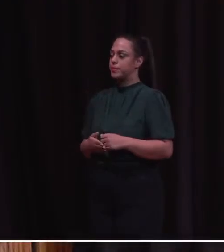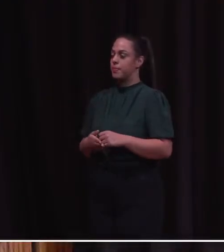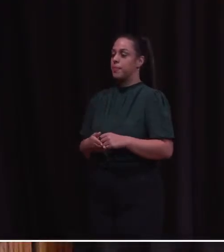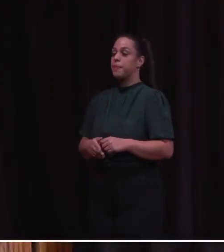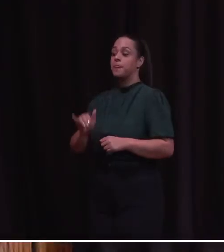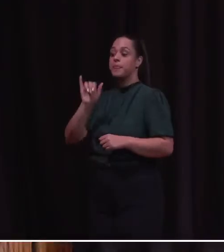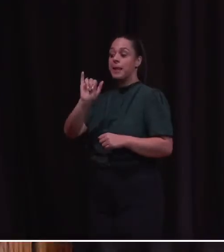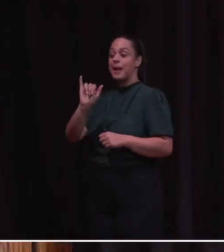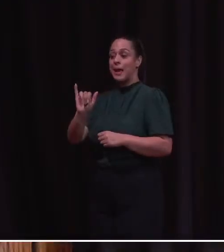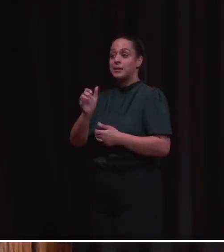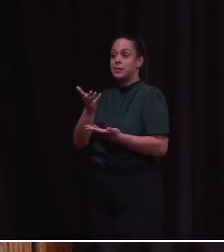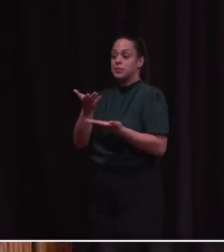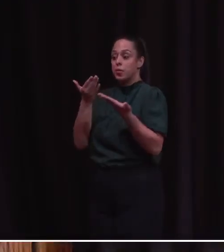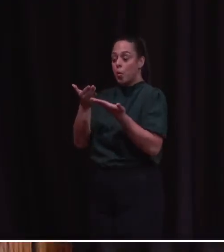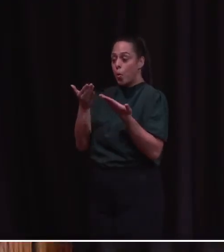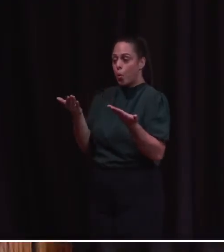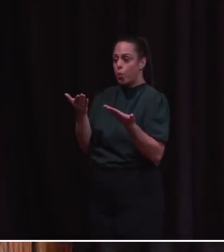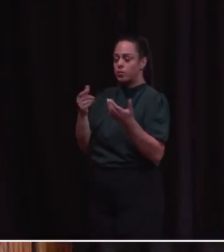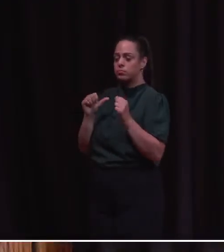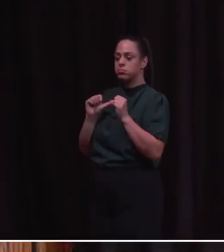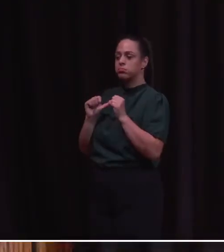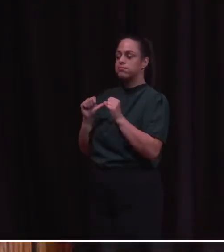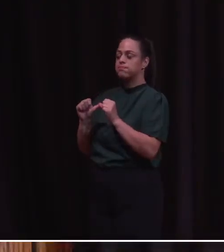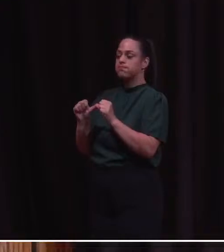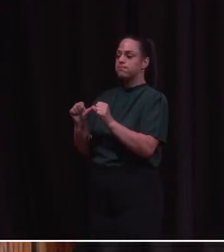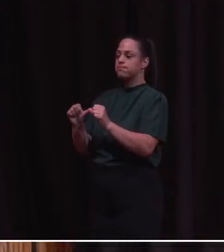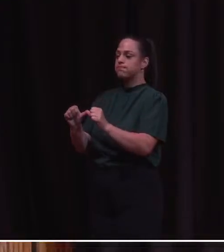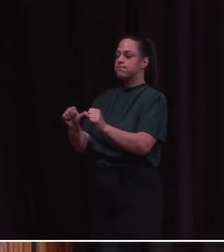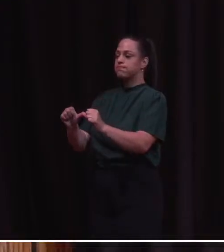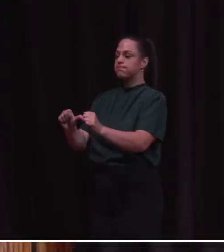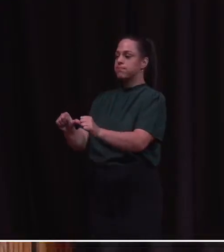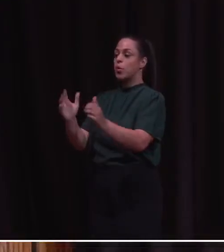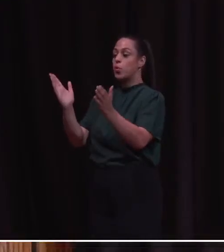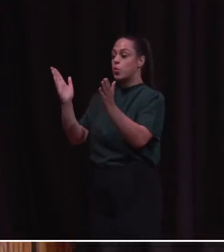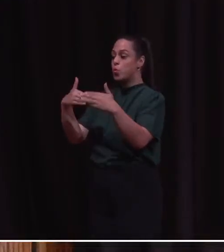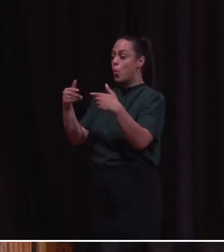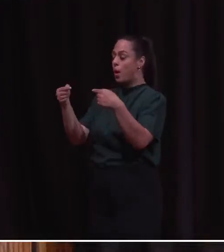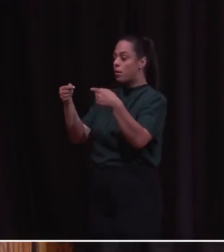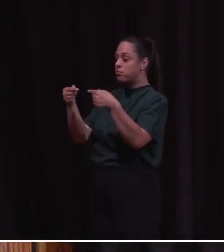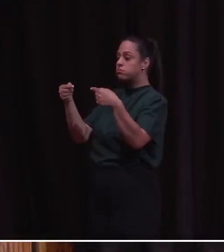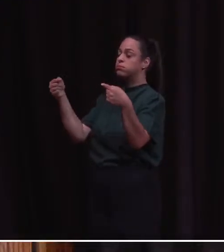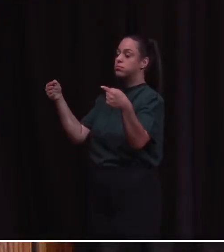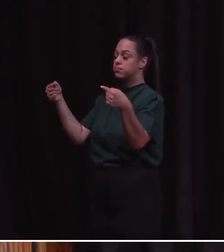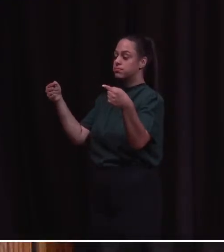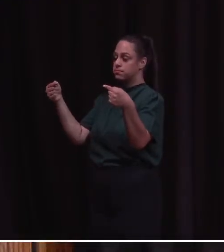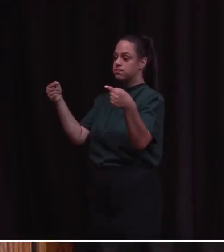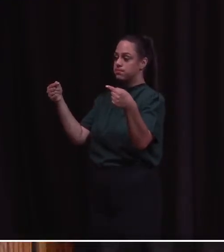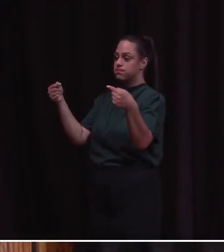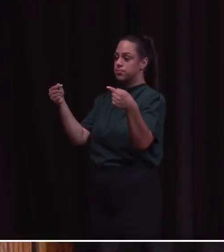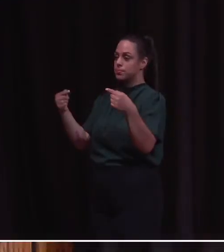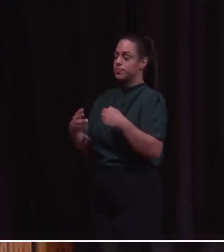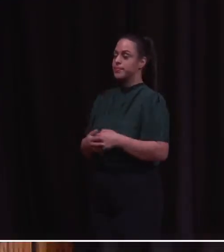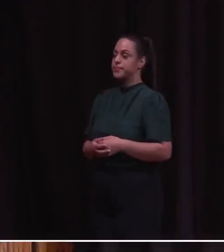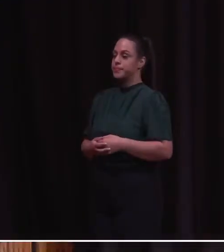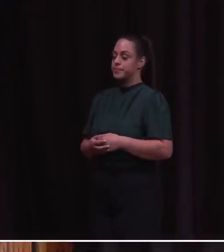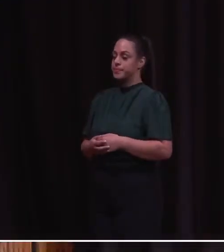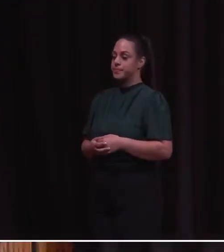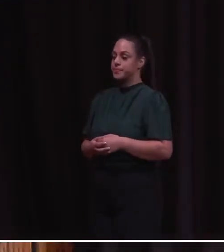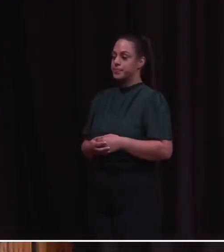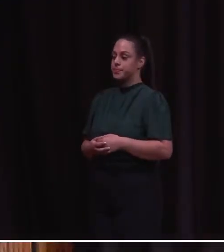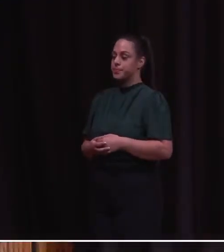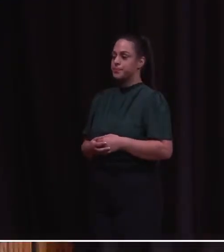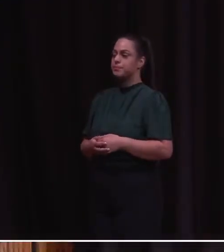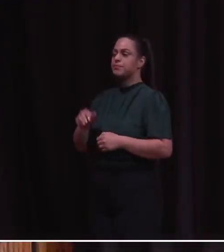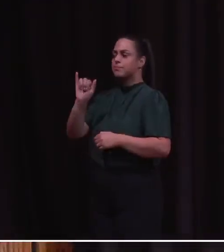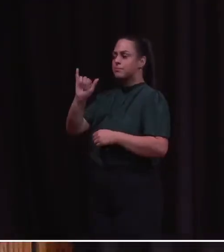seem far-fetched, but historically, the imposition of Western racial gender norms and institutions worldwide has